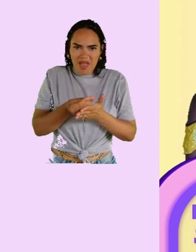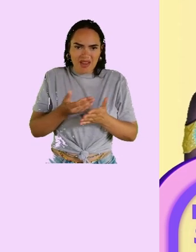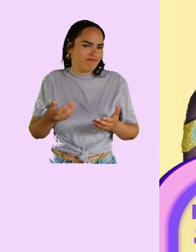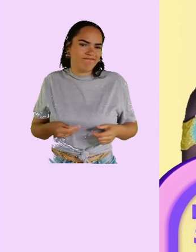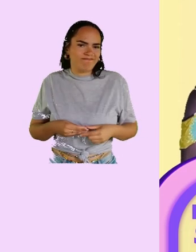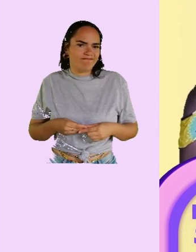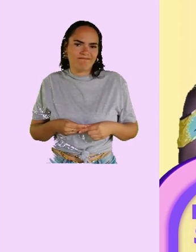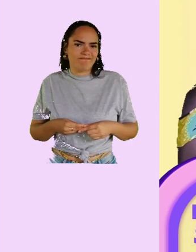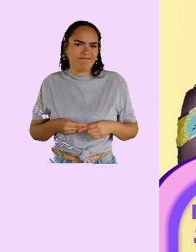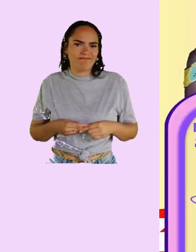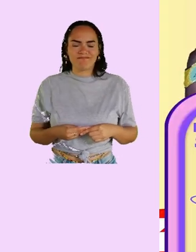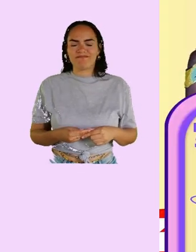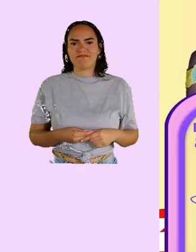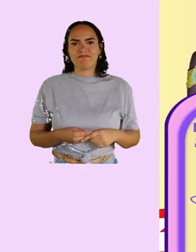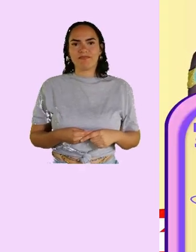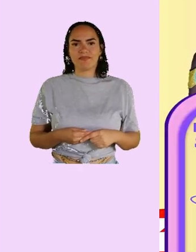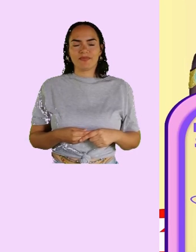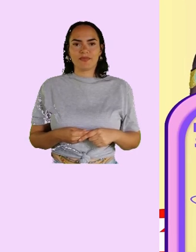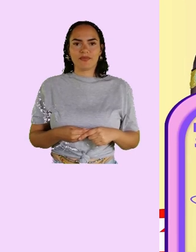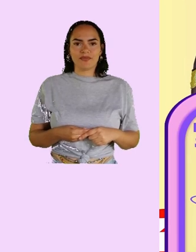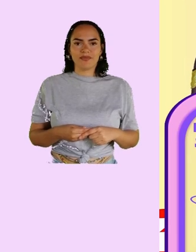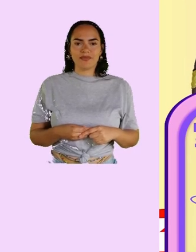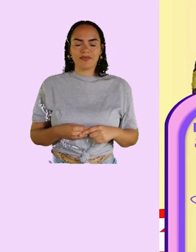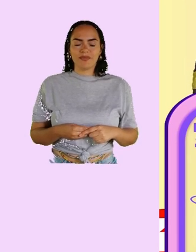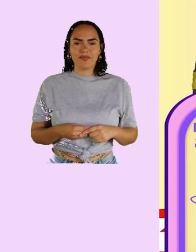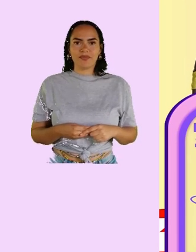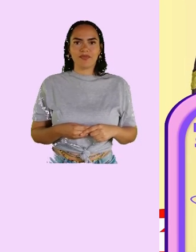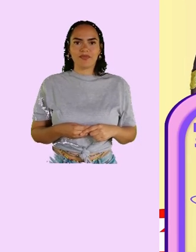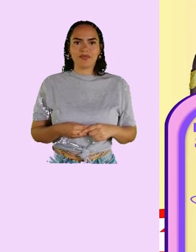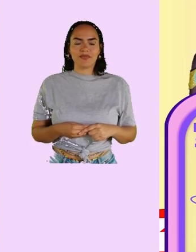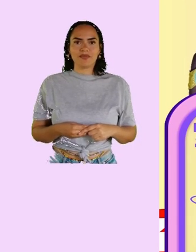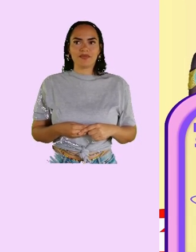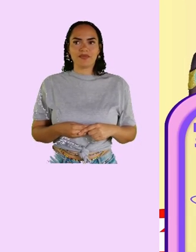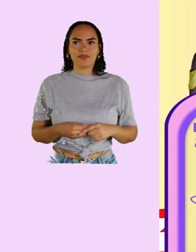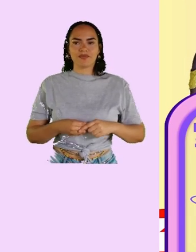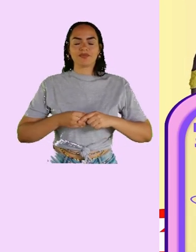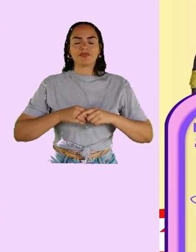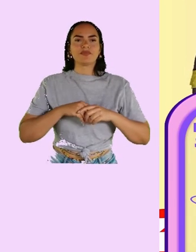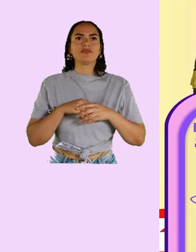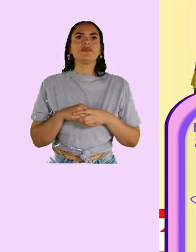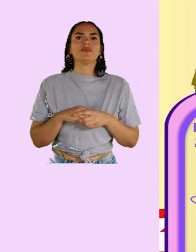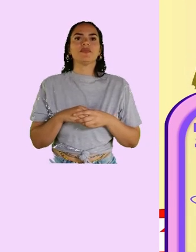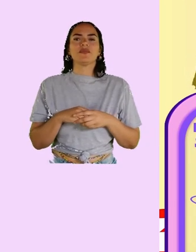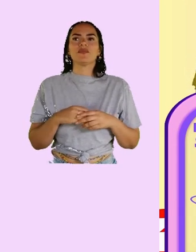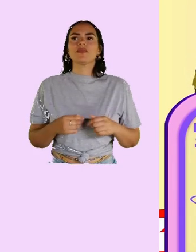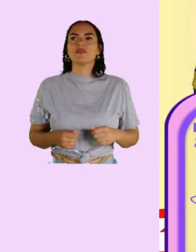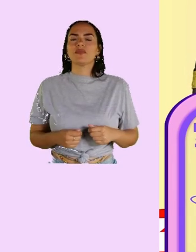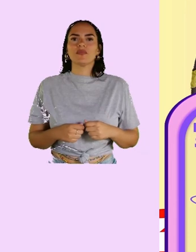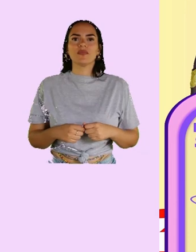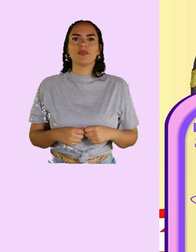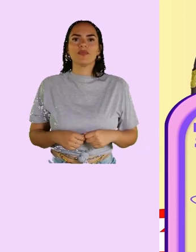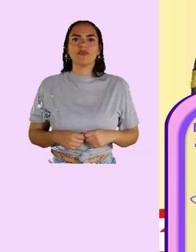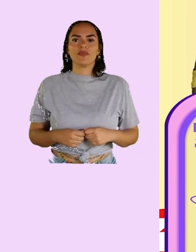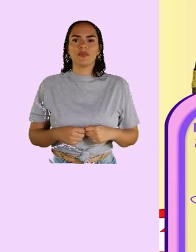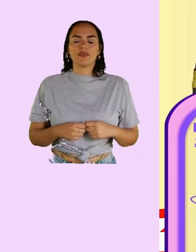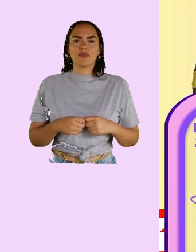financial reasons. Well, best of luck. Your questions start now. In football, rugby, and other ball games, what